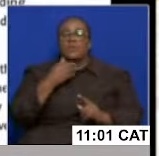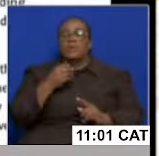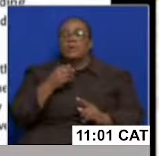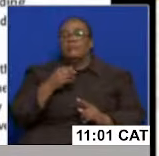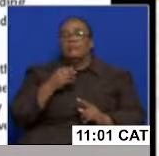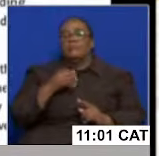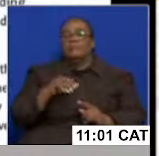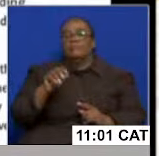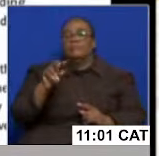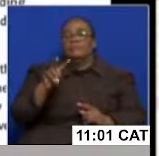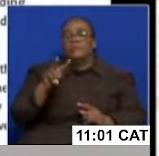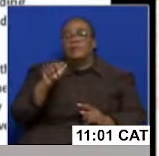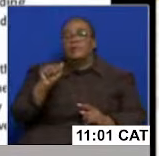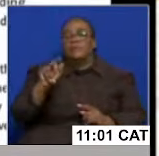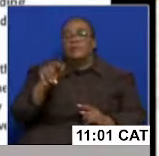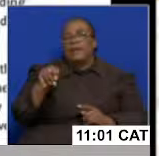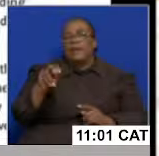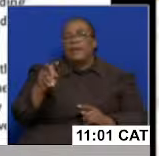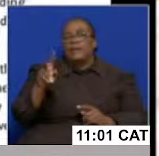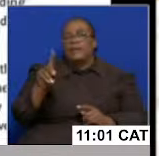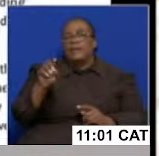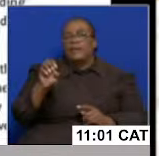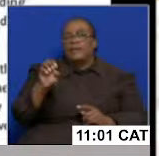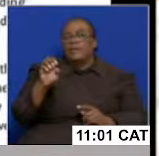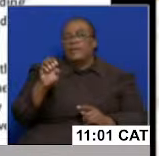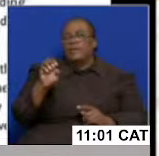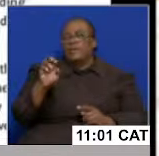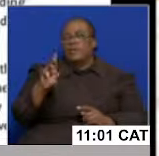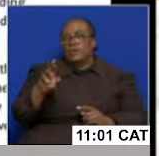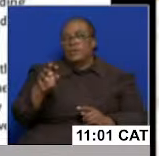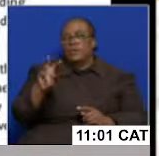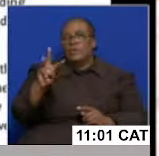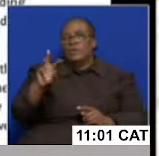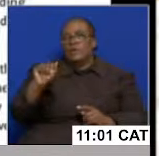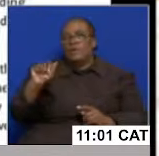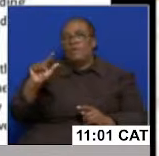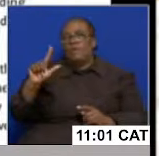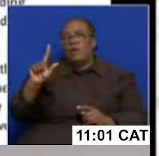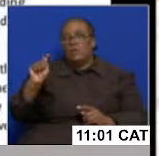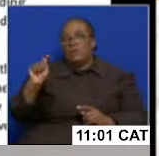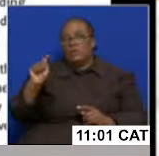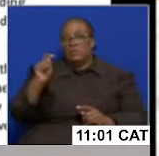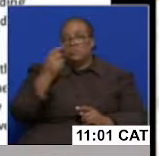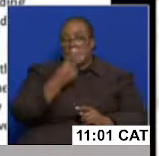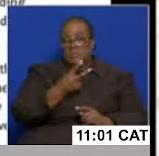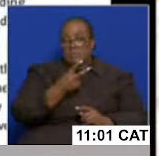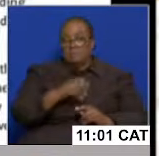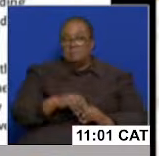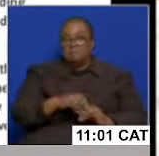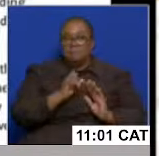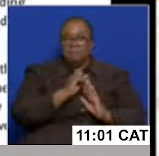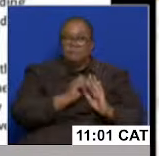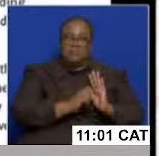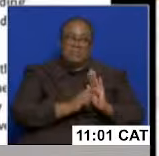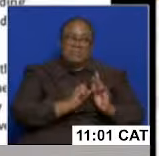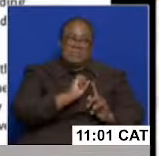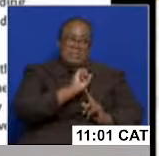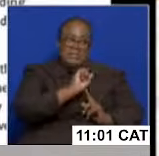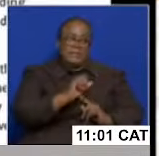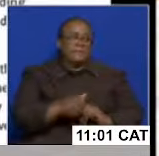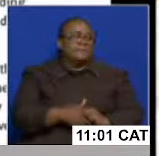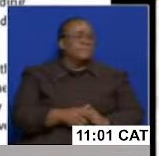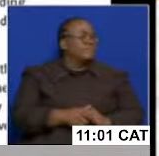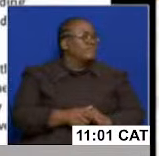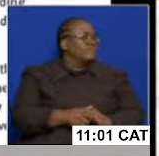sentence, he says there, I, Etienne van der Walt. Do you see that? Yes, I do. Right. I won't take you through